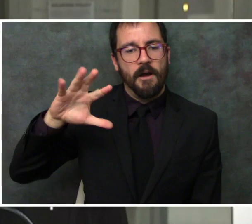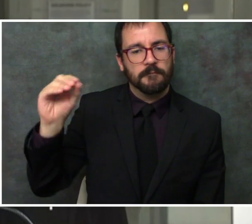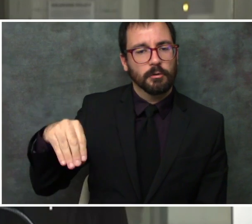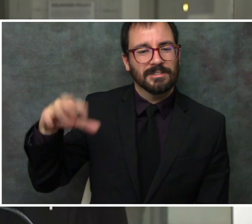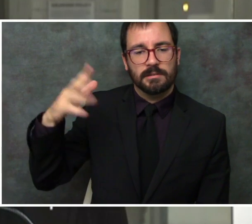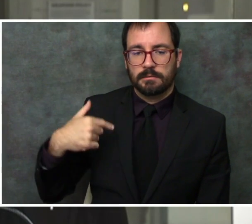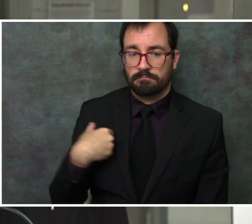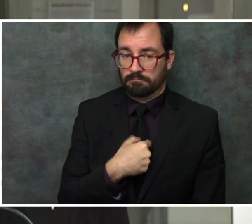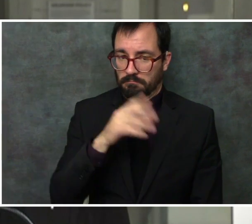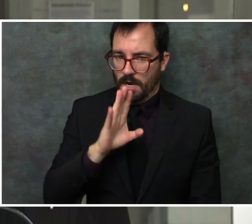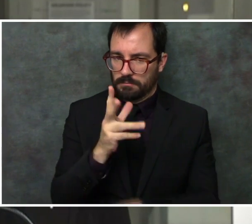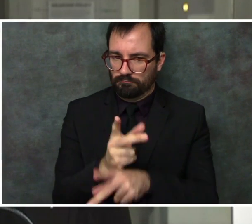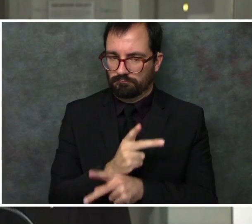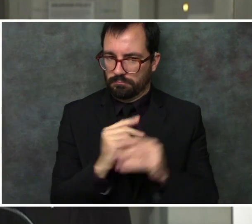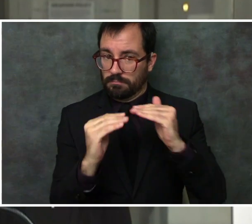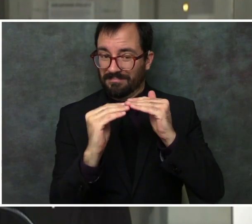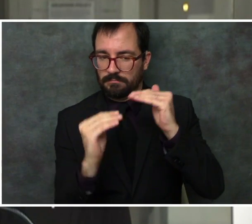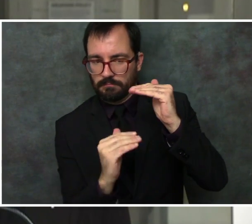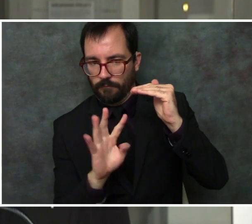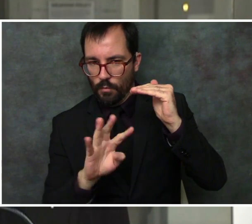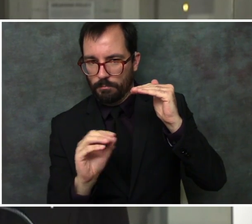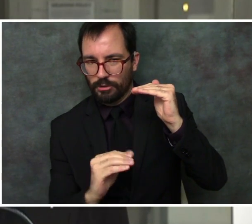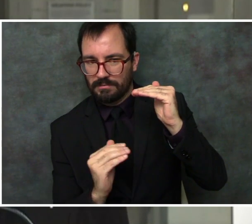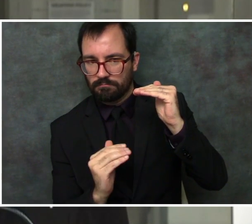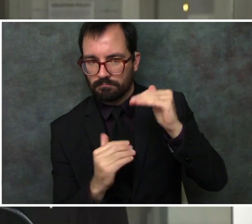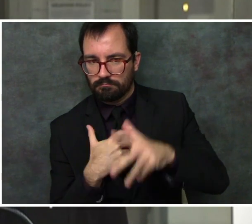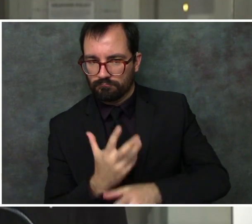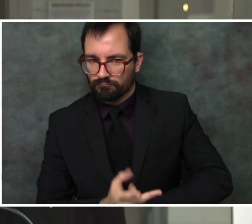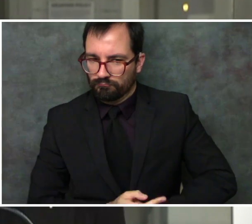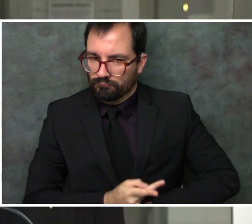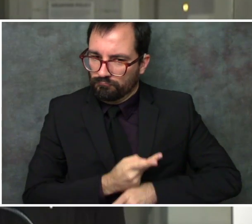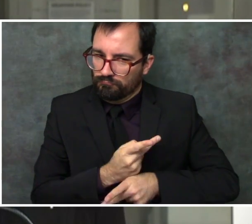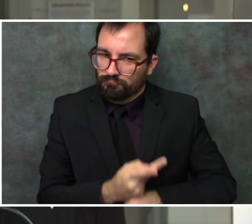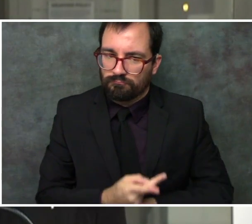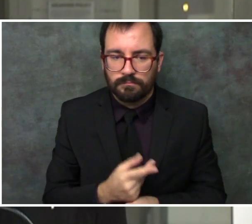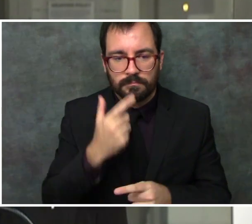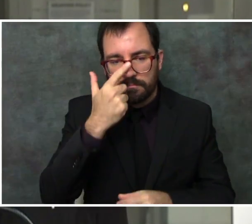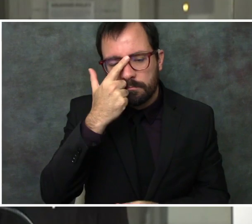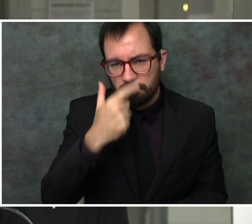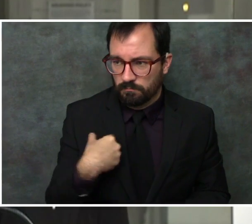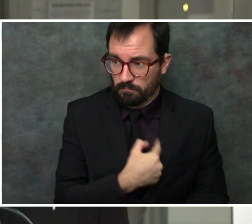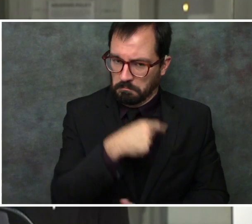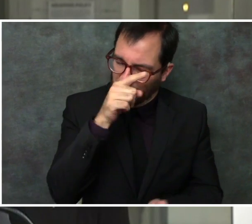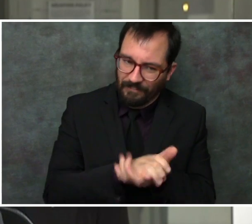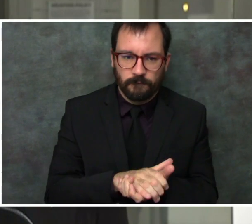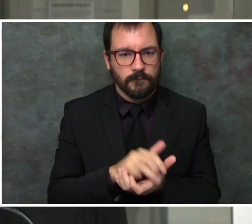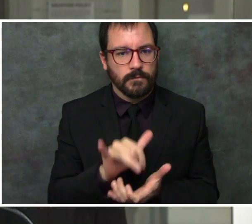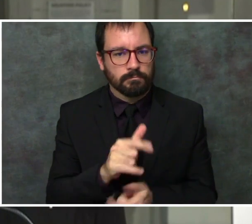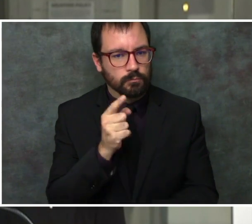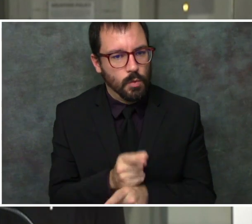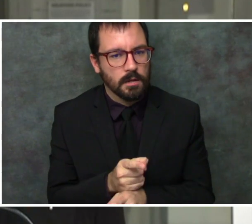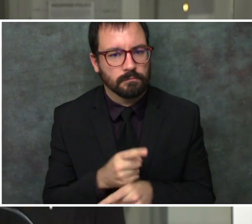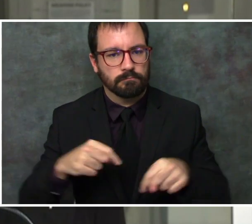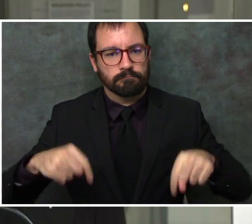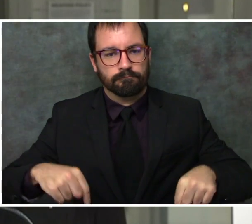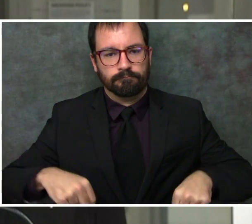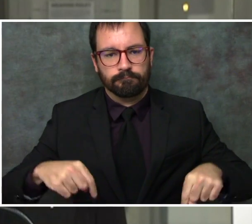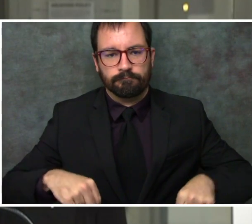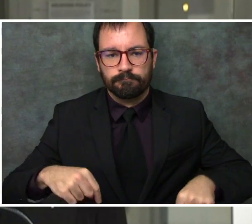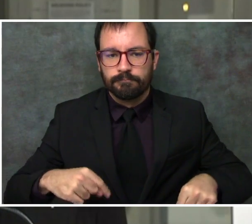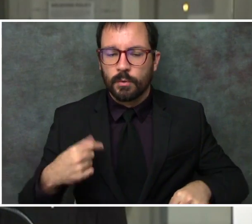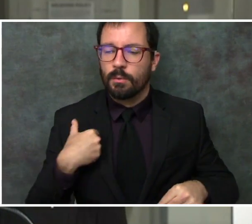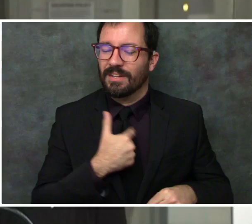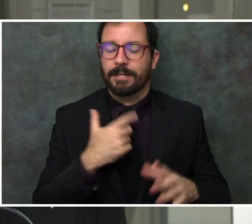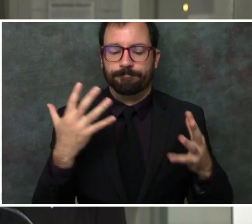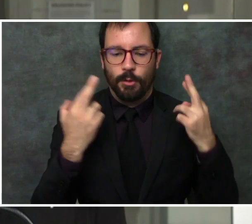That's consistent with our overall cautious approach. So we believe that it's prudent at this time to pause the school reopening